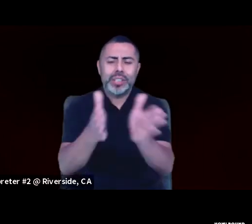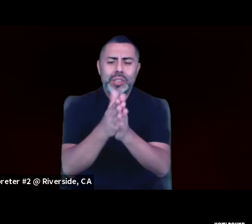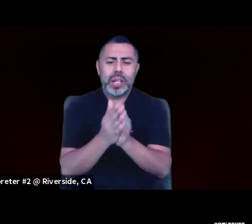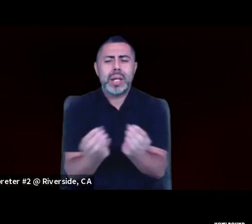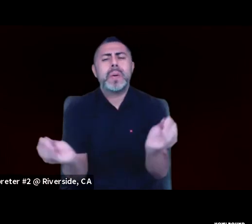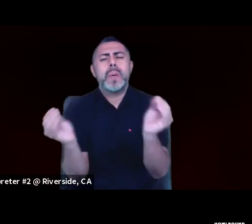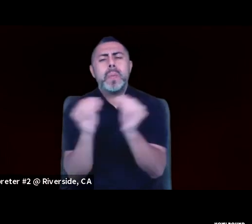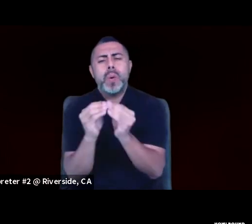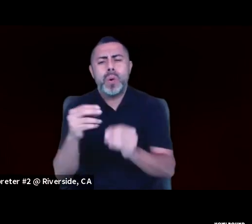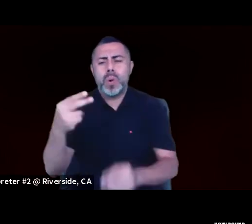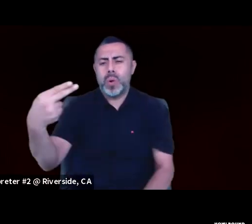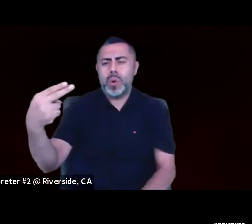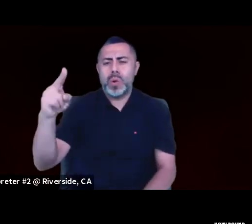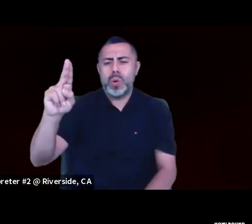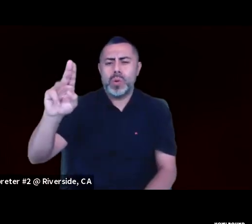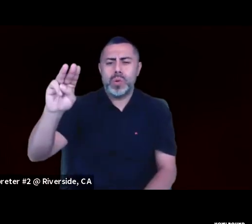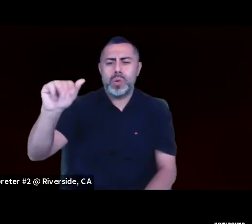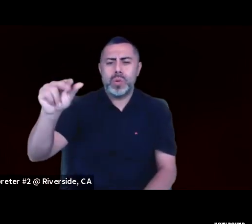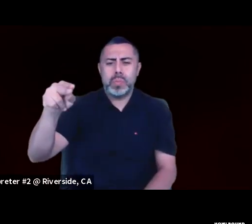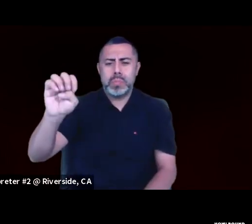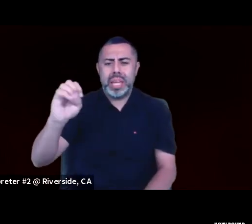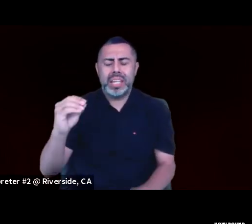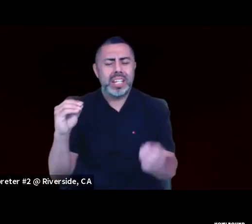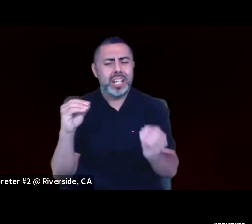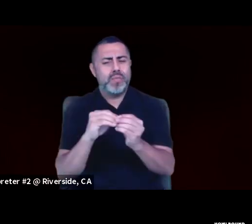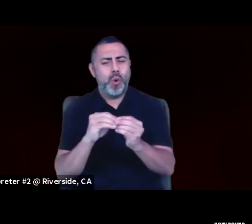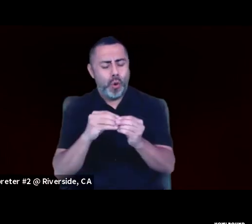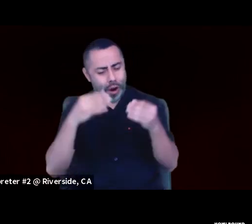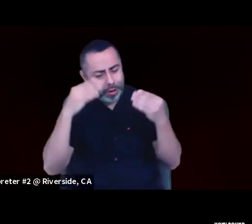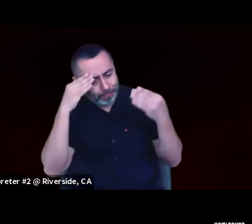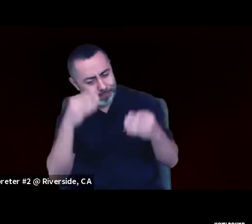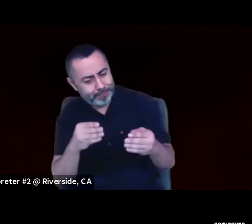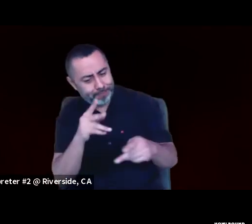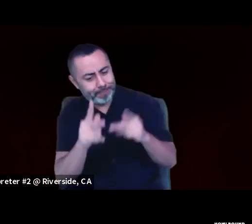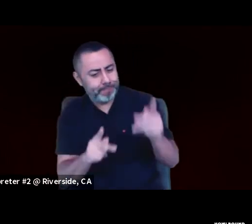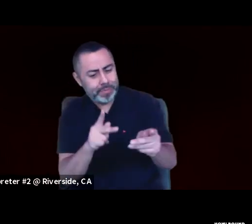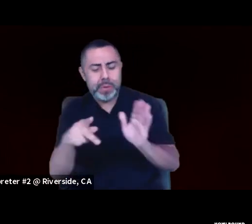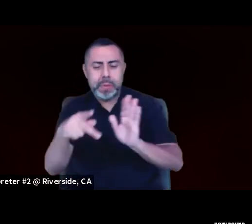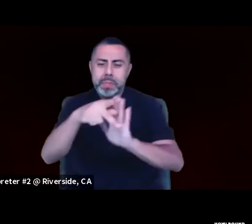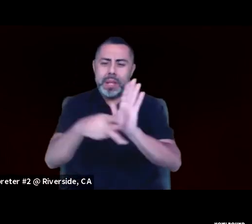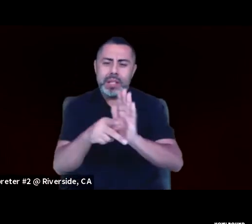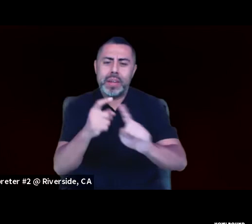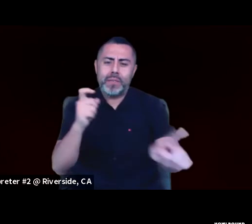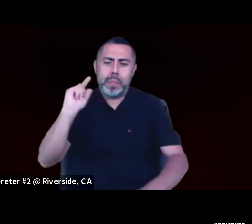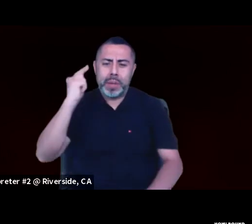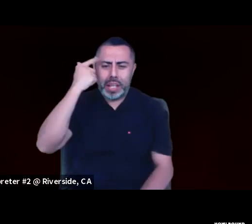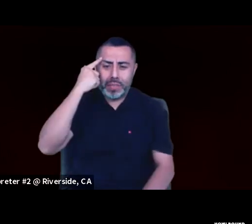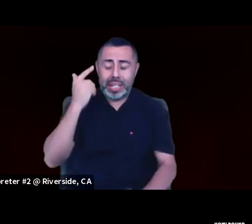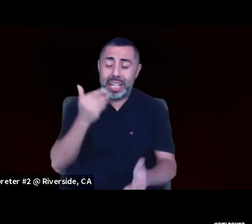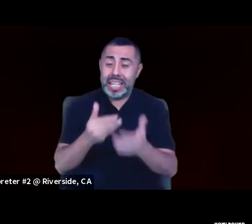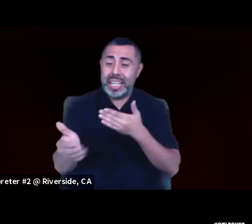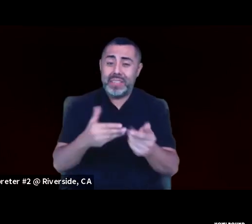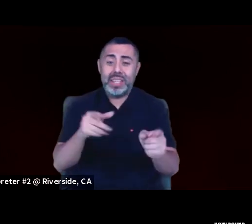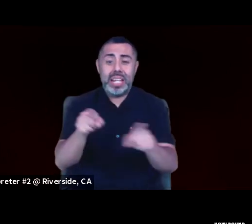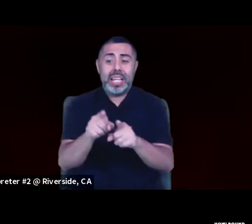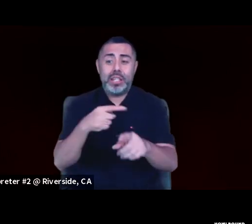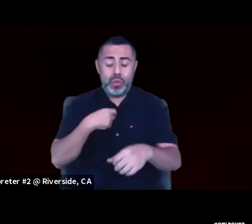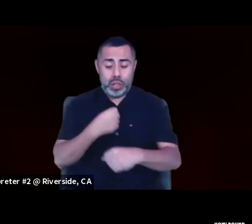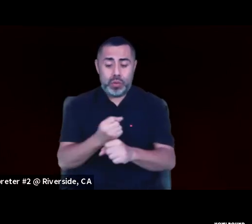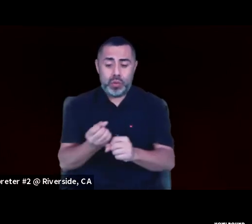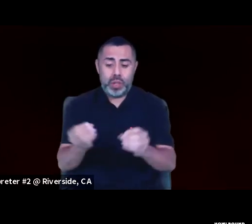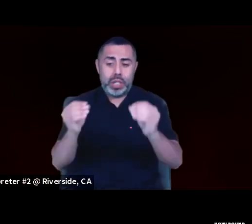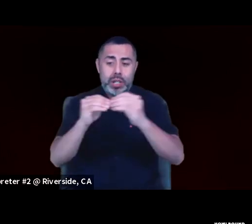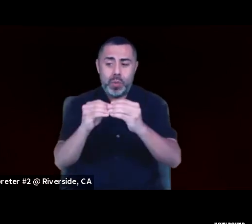our government, even as we create more robust structures of mutual aid for ourselves. And